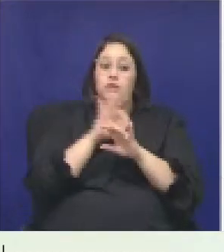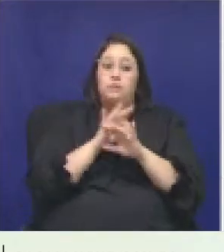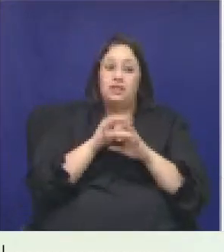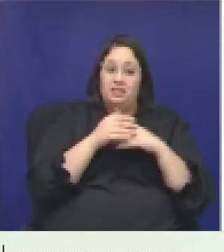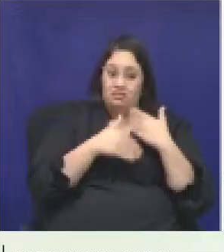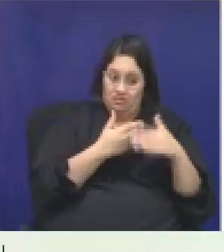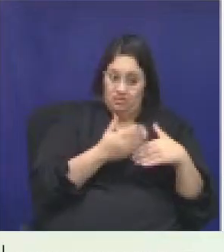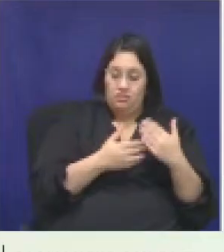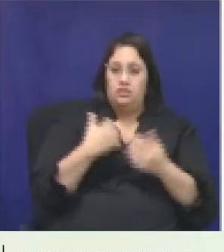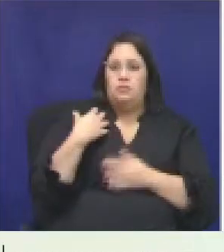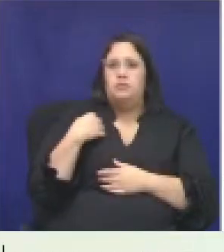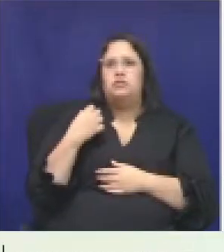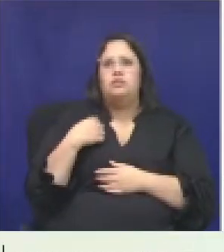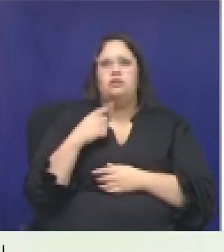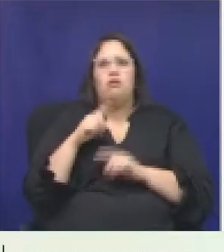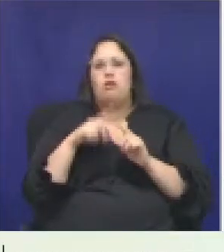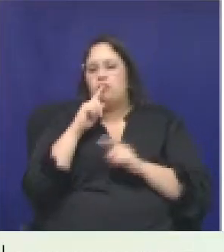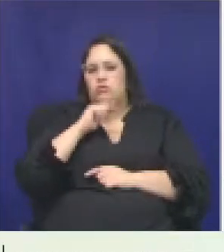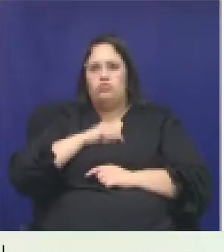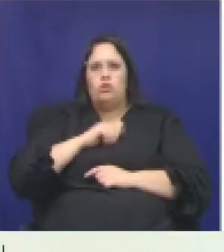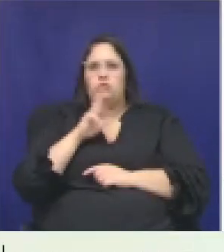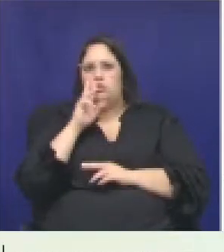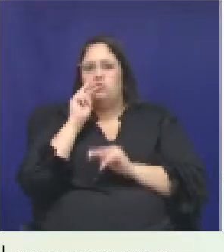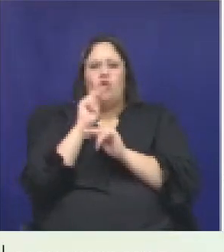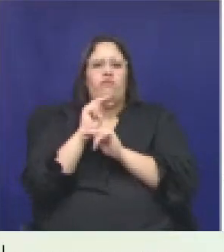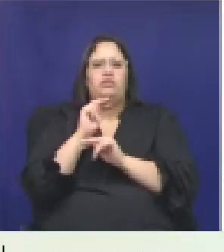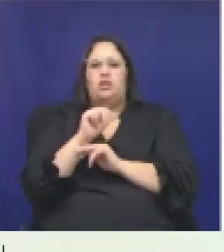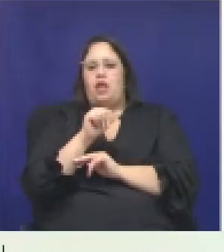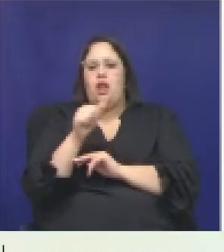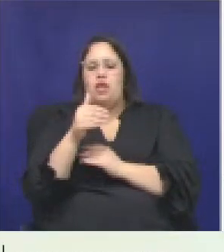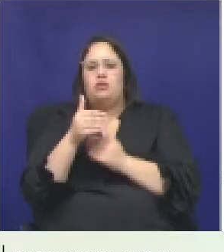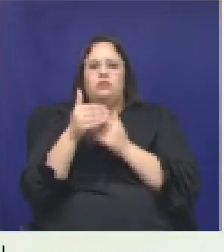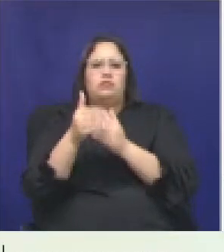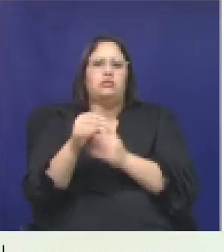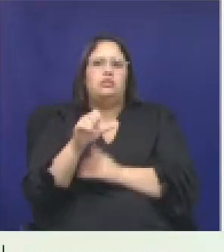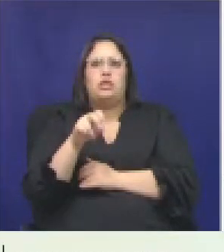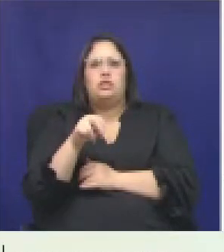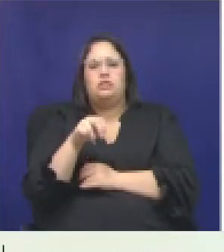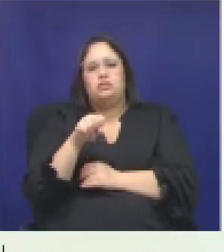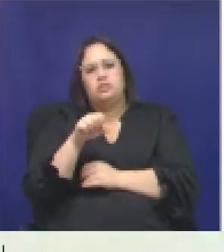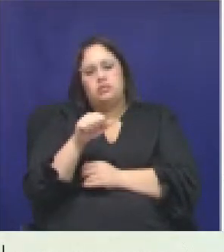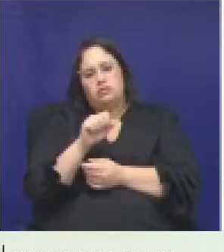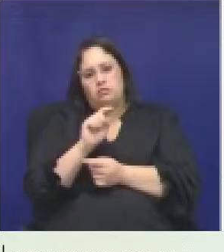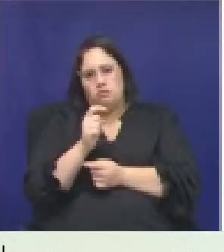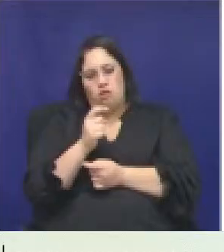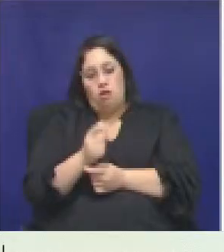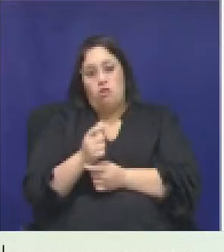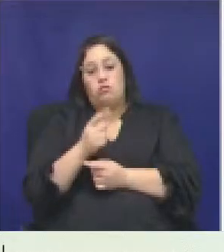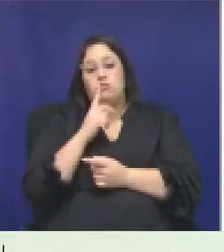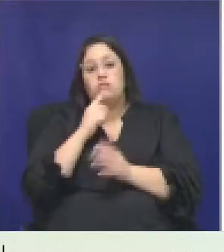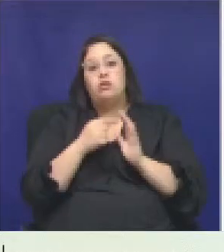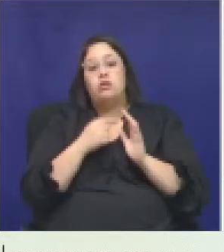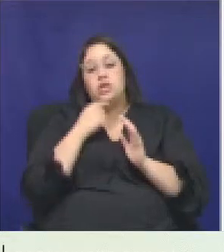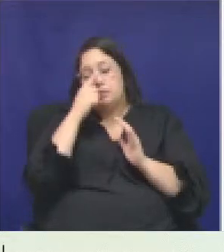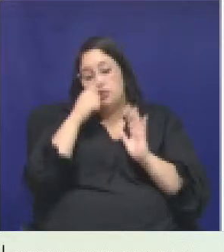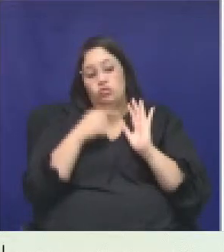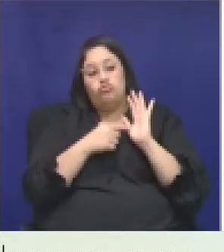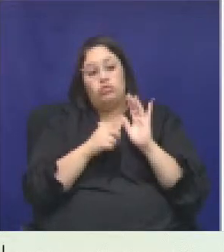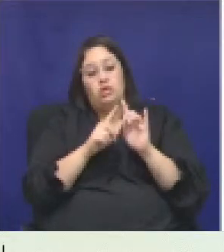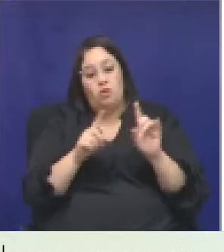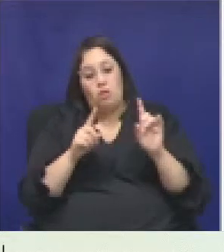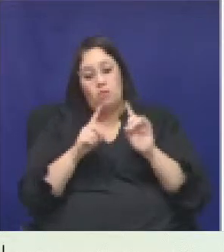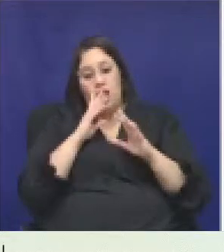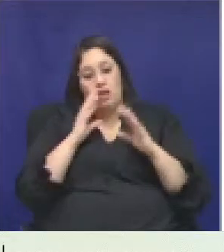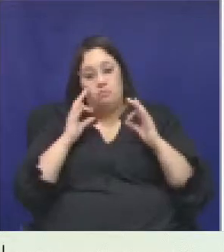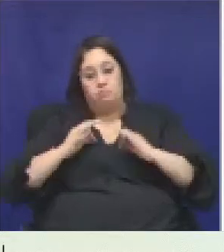Minister Ntshavhani cannot be trusted to oversee the next census. The reputation of this department and the accuracy